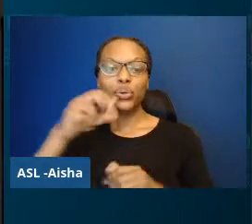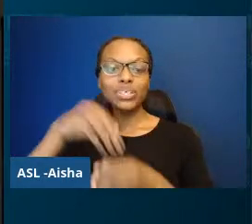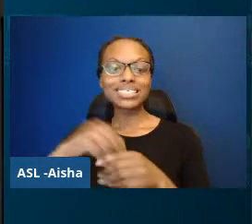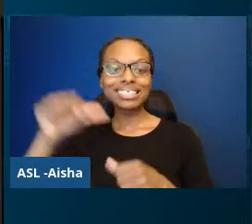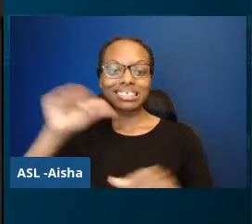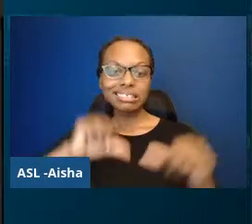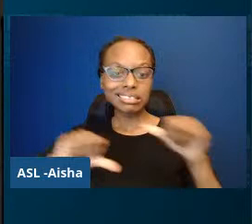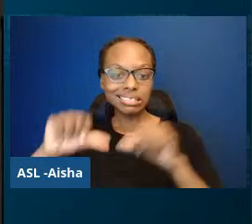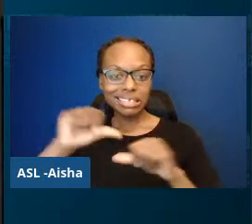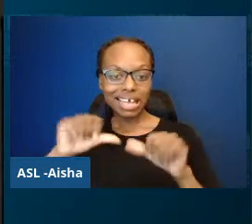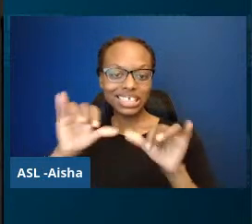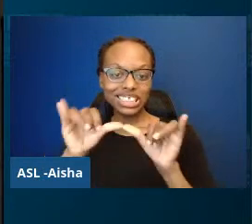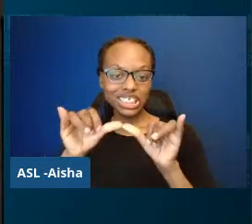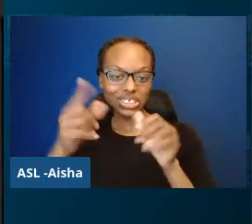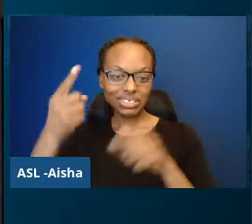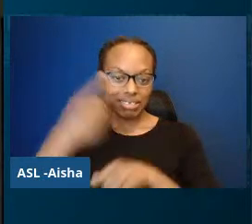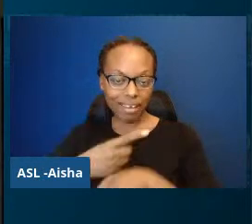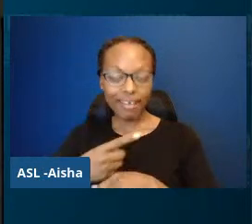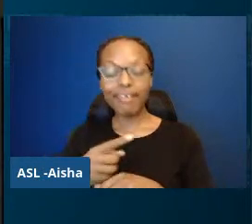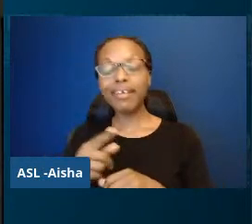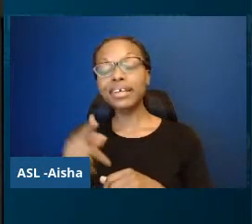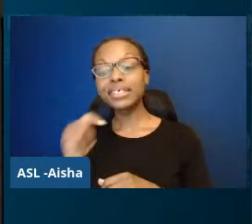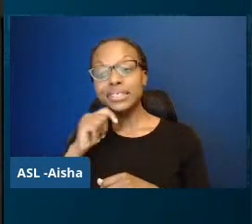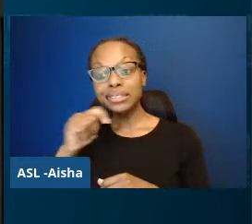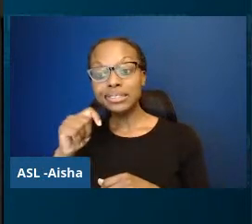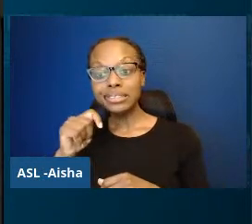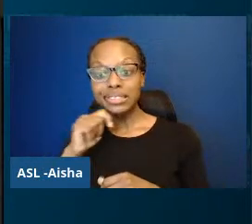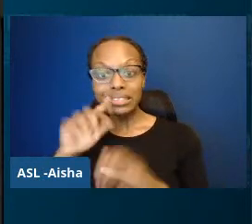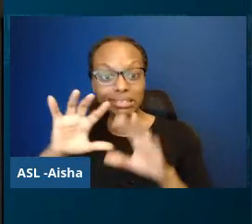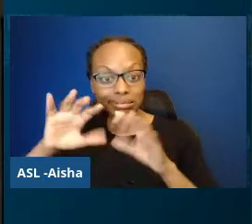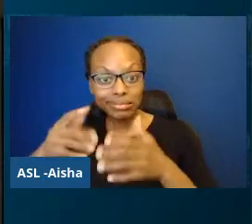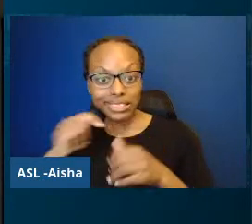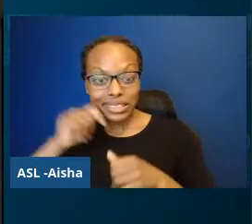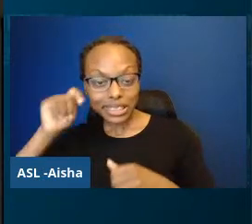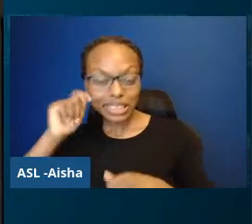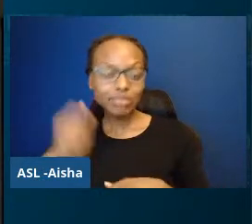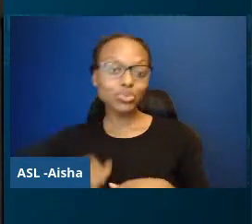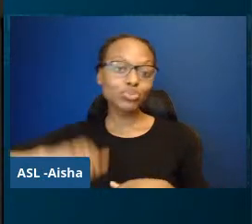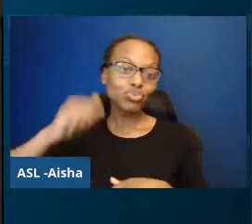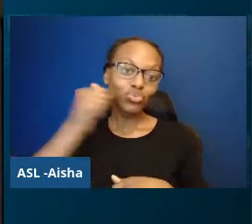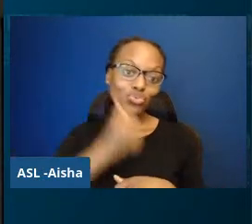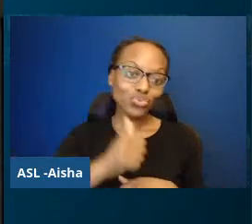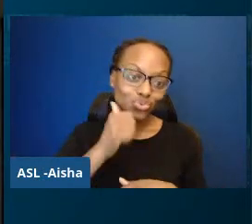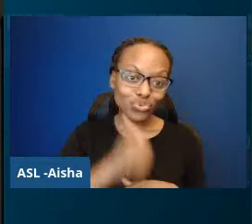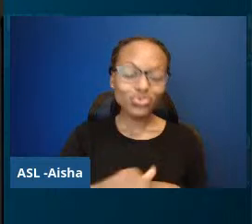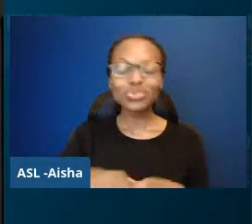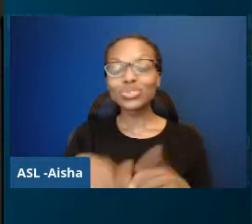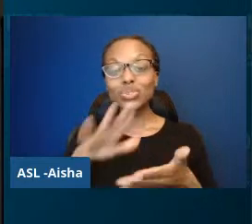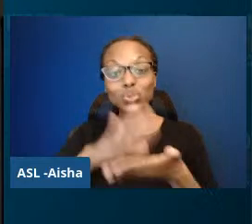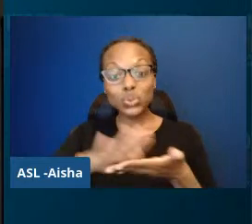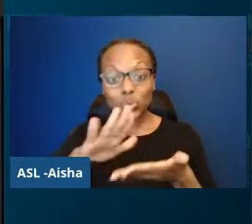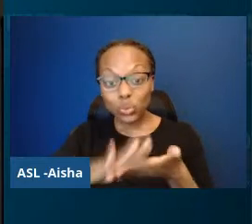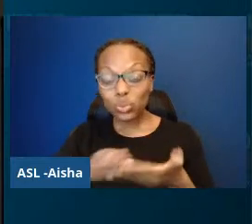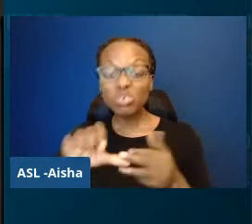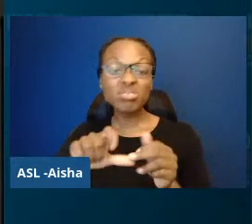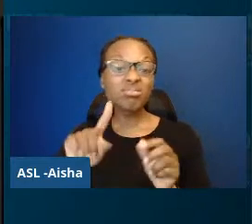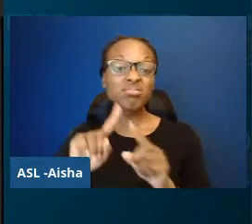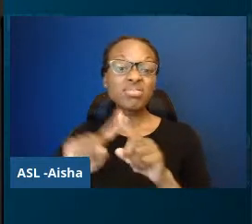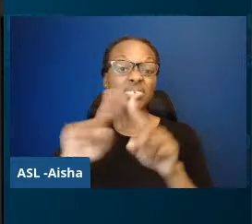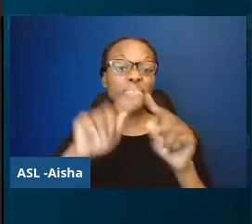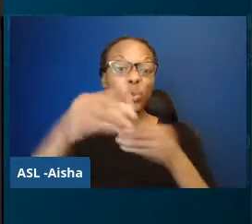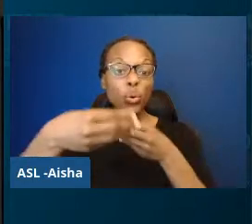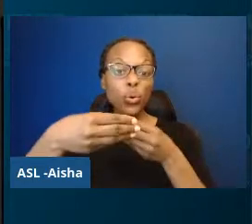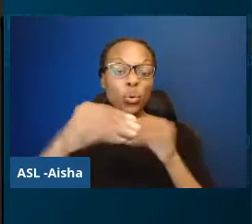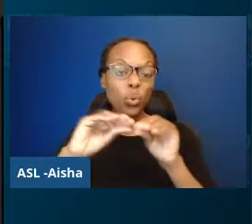welcome teen, girls, families, school groups, and clubs to join us and other invited organizations to learn about and participate in